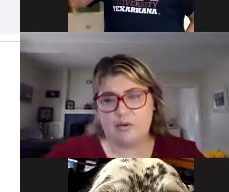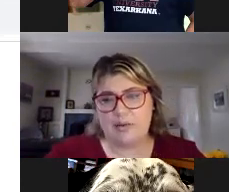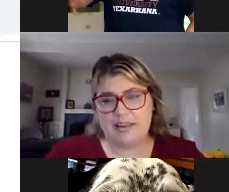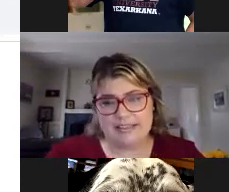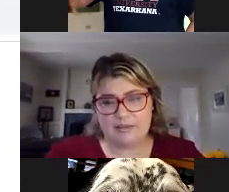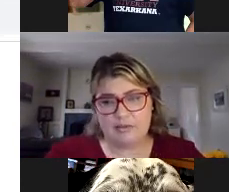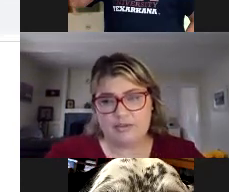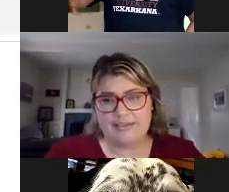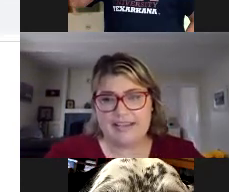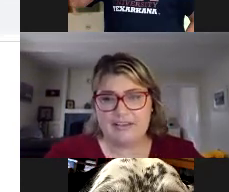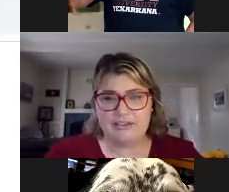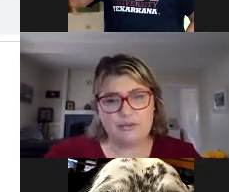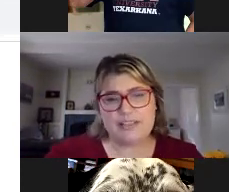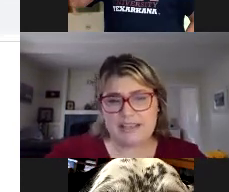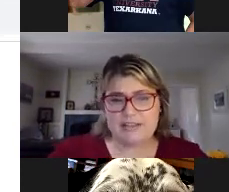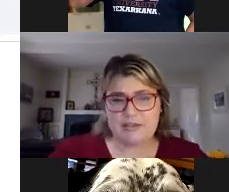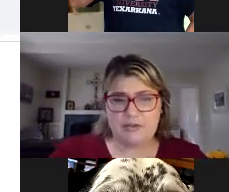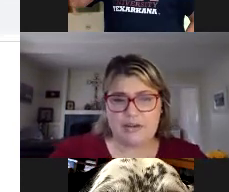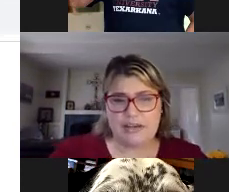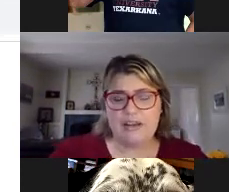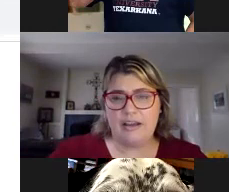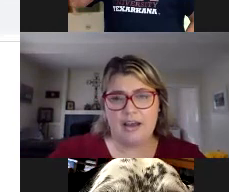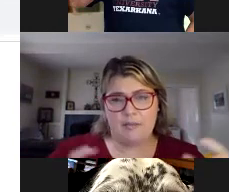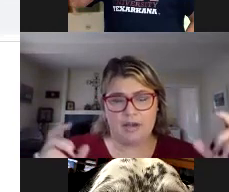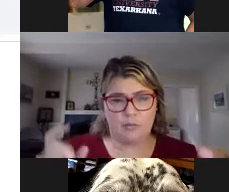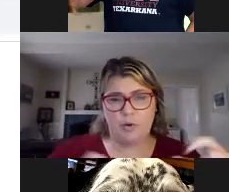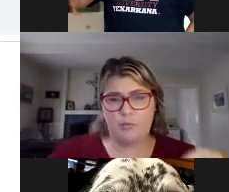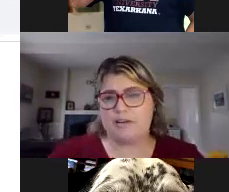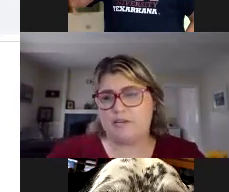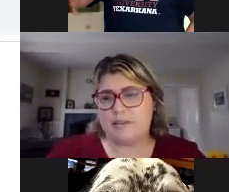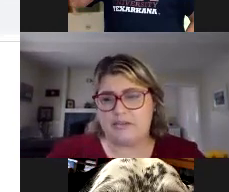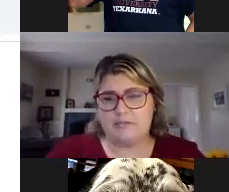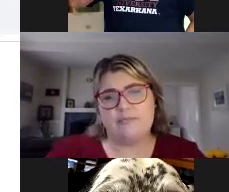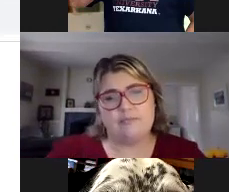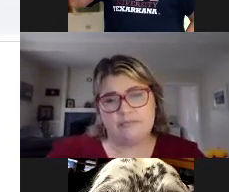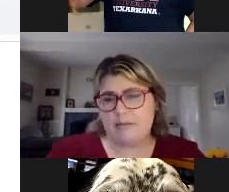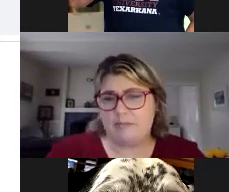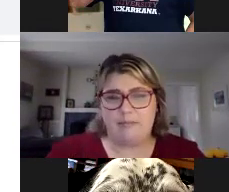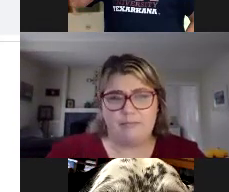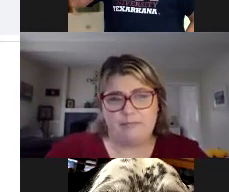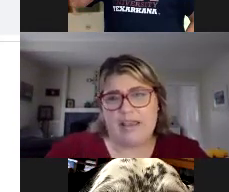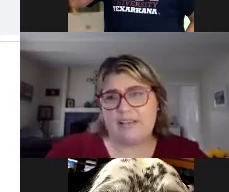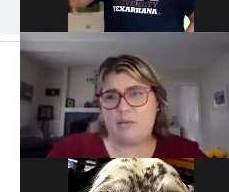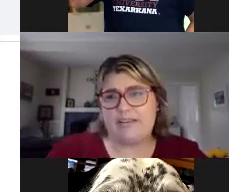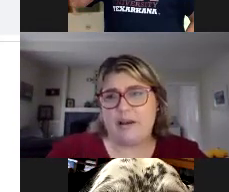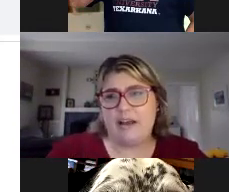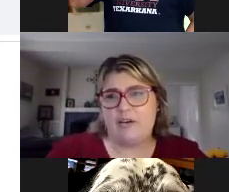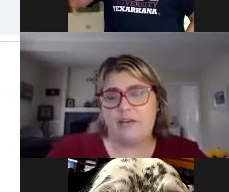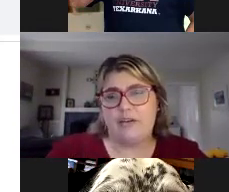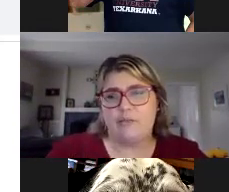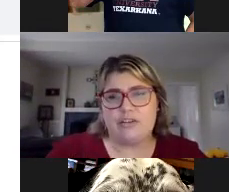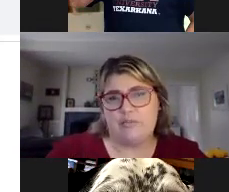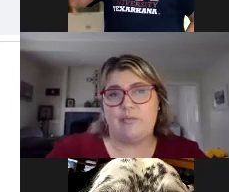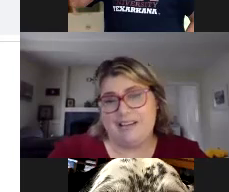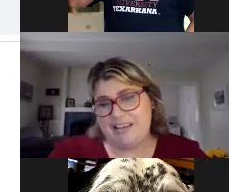stances or policy solutions, they do tend to agree on a world political spectrum, basic ways about how